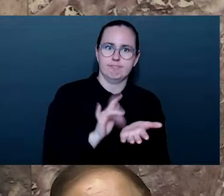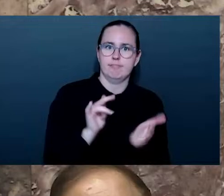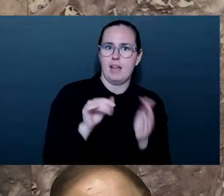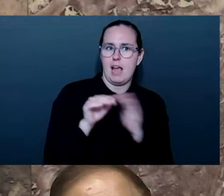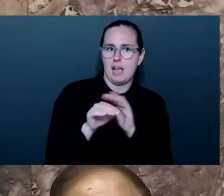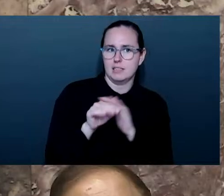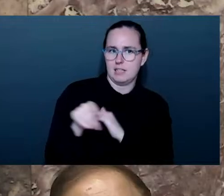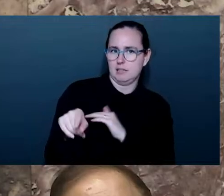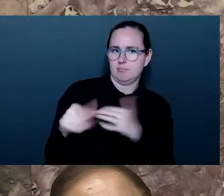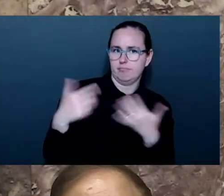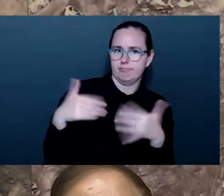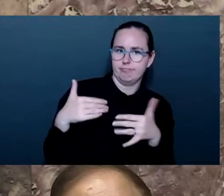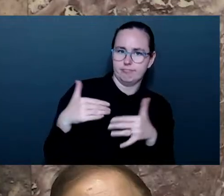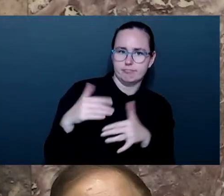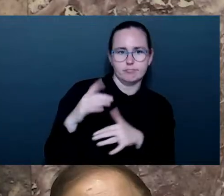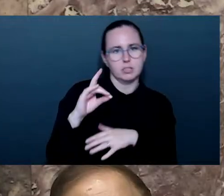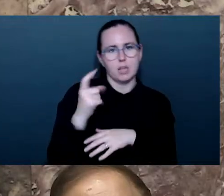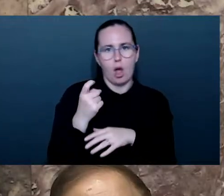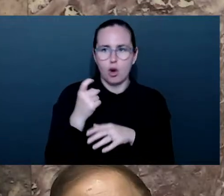building that out.